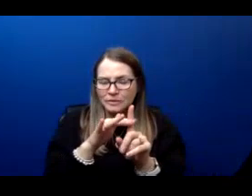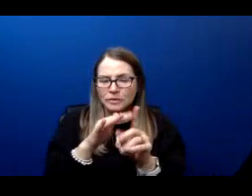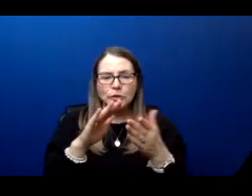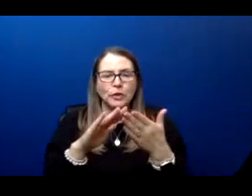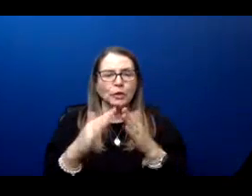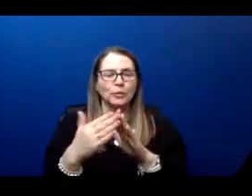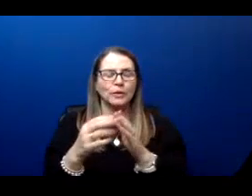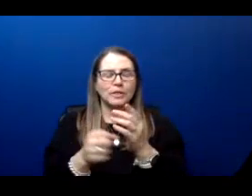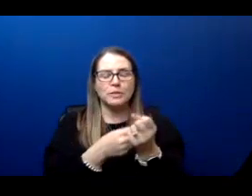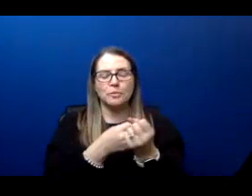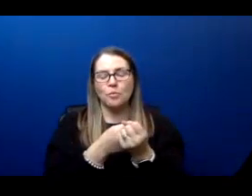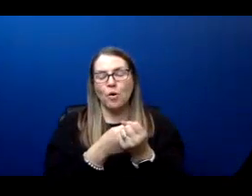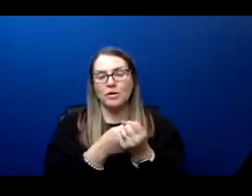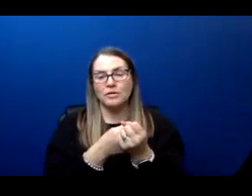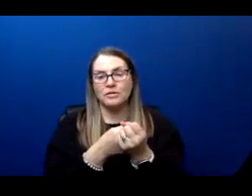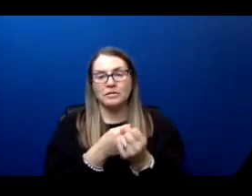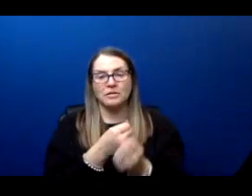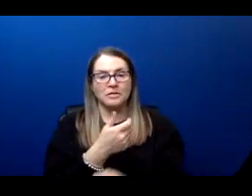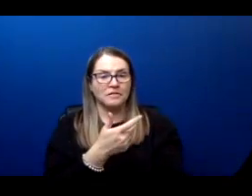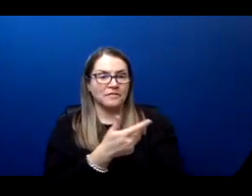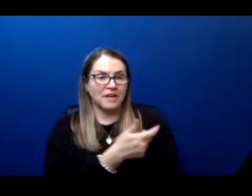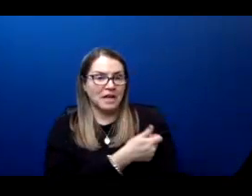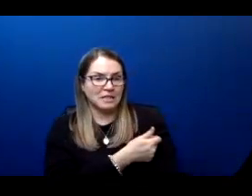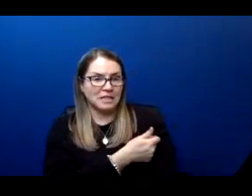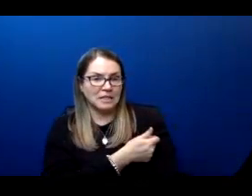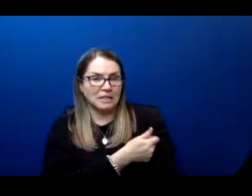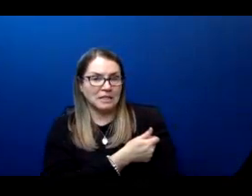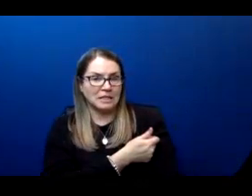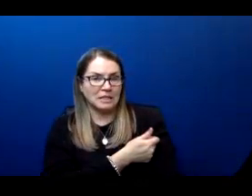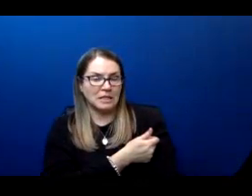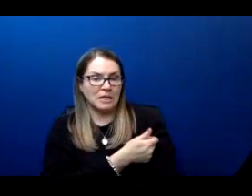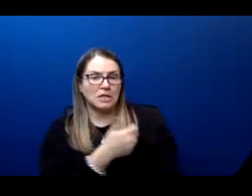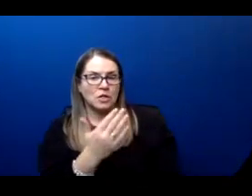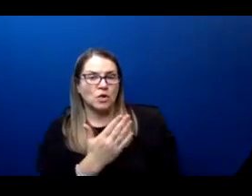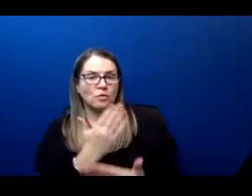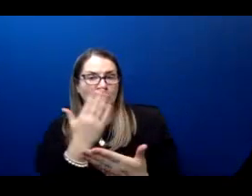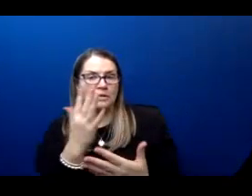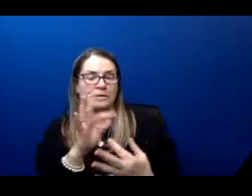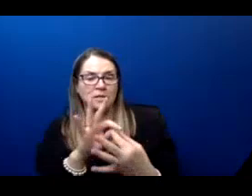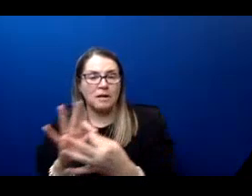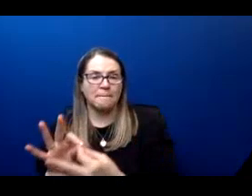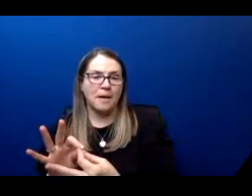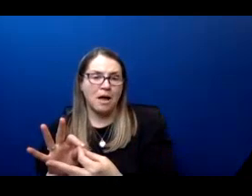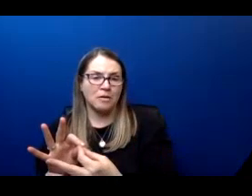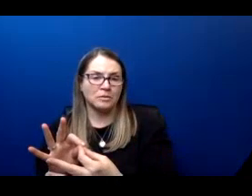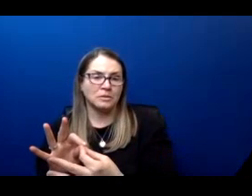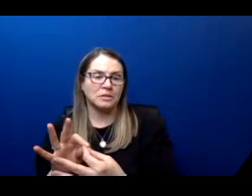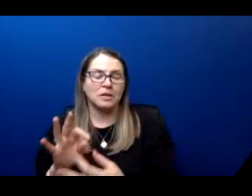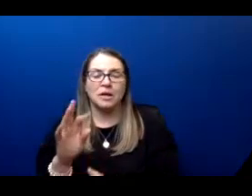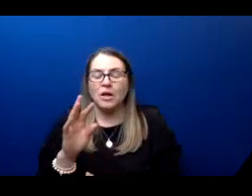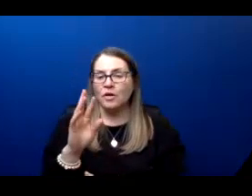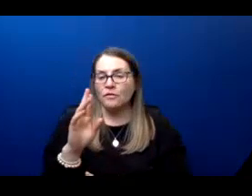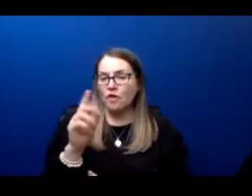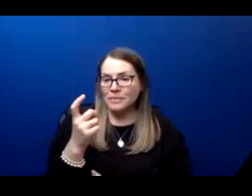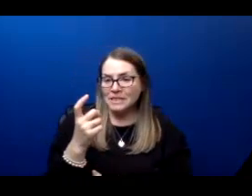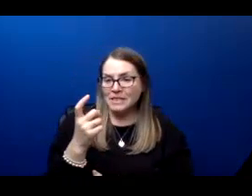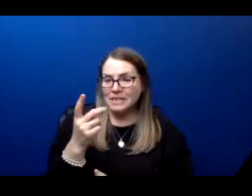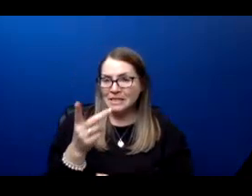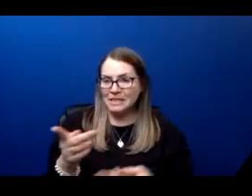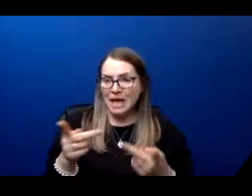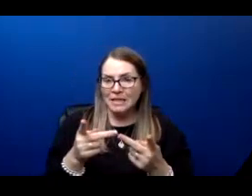support vaccine uptake. And basically, the recommendations are about expand trust non-pharmacy vaccination sites